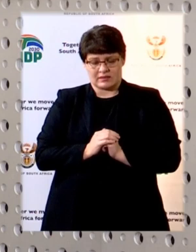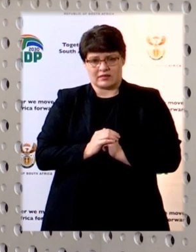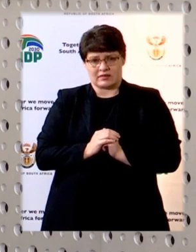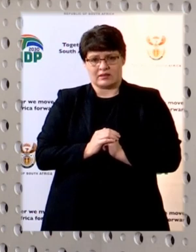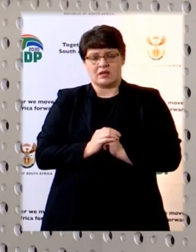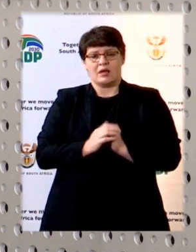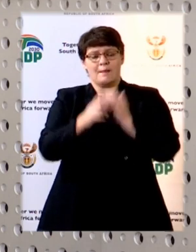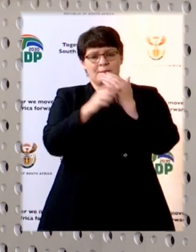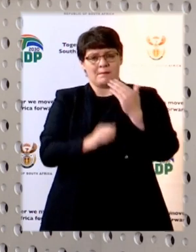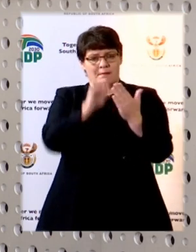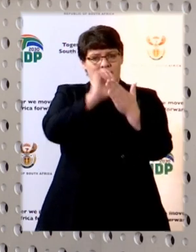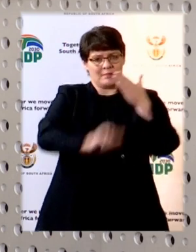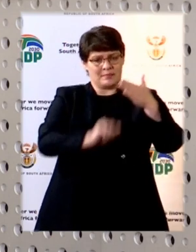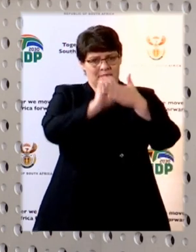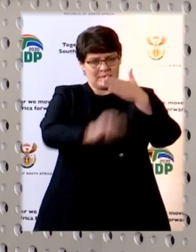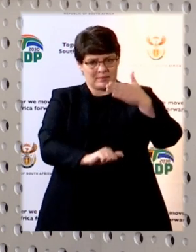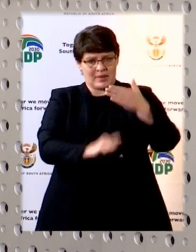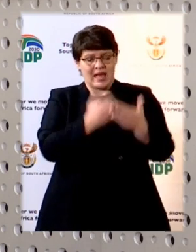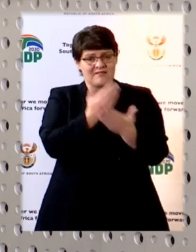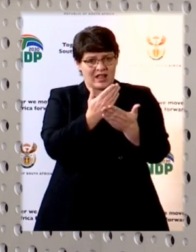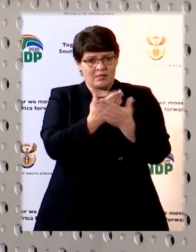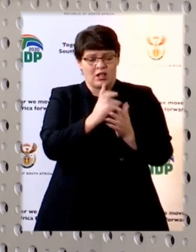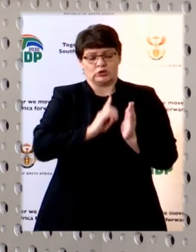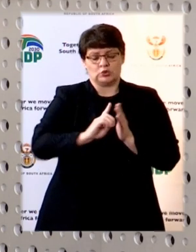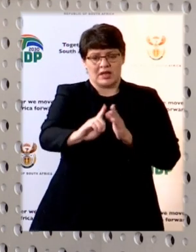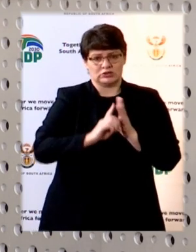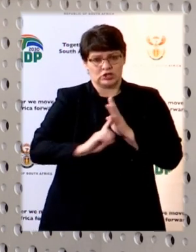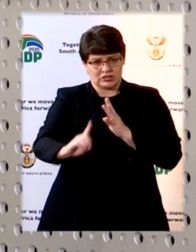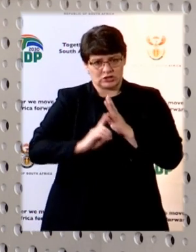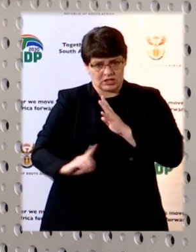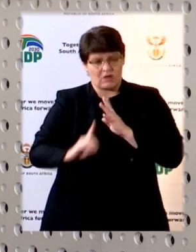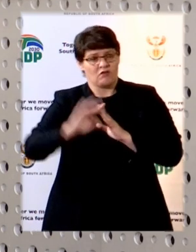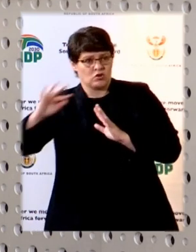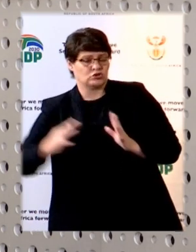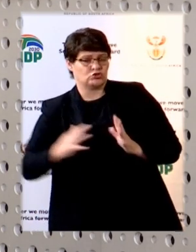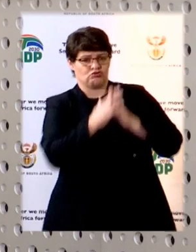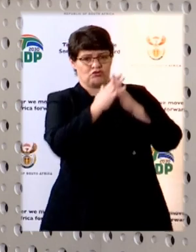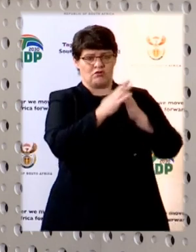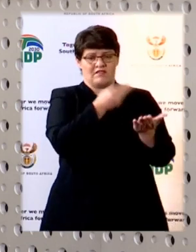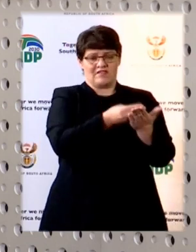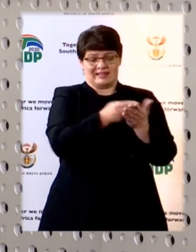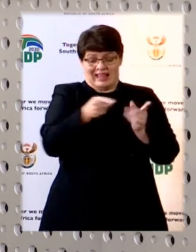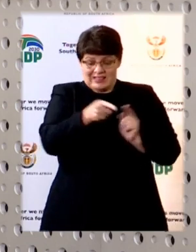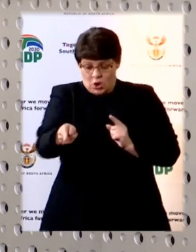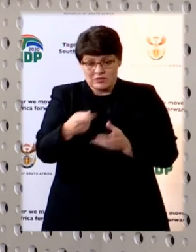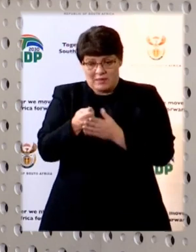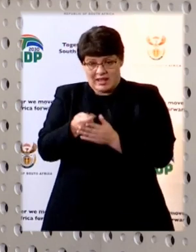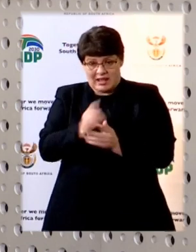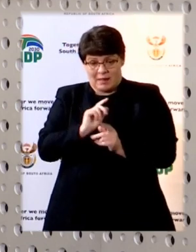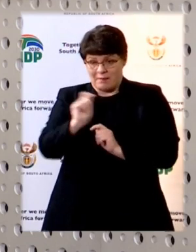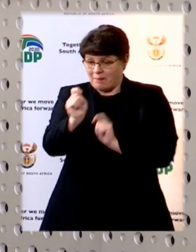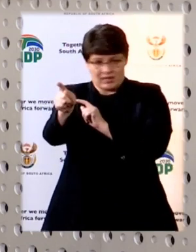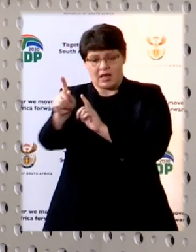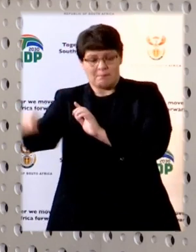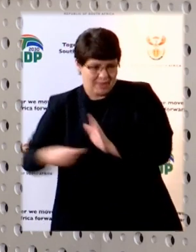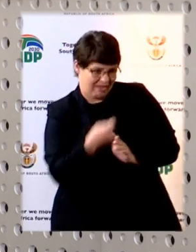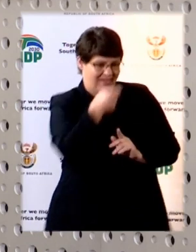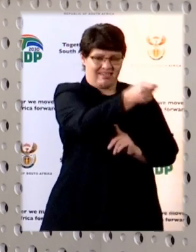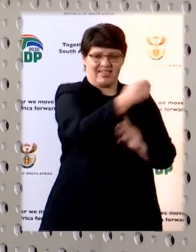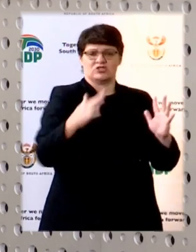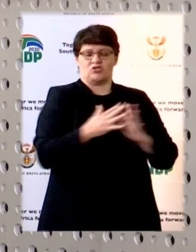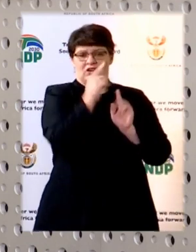the deduction and deduction available for donation to the Solidarity Fund, adjusting pay